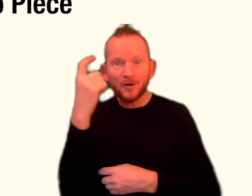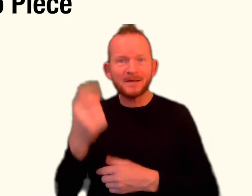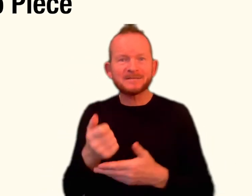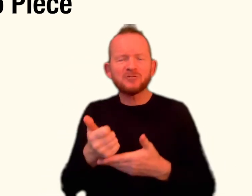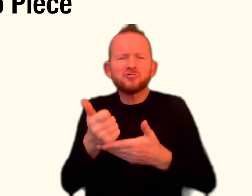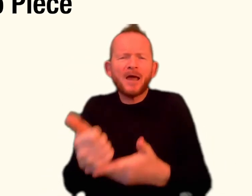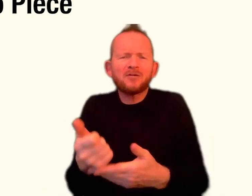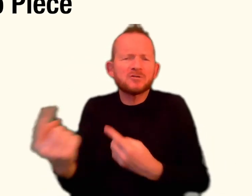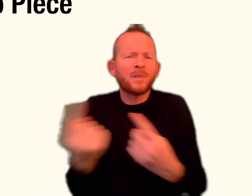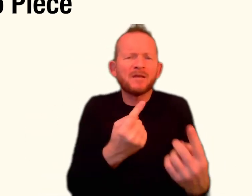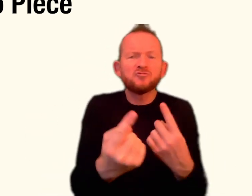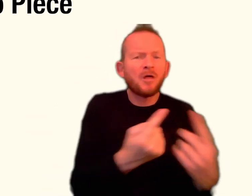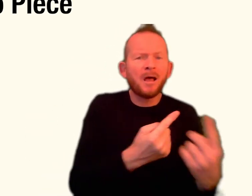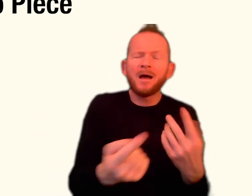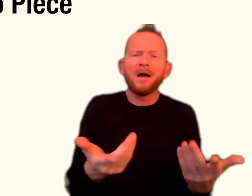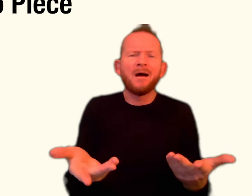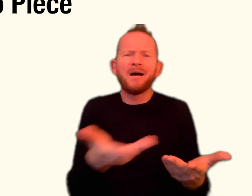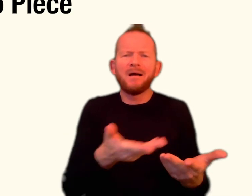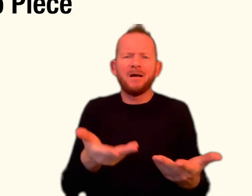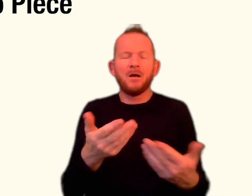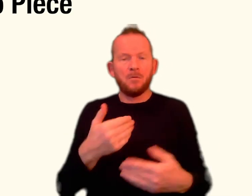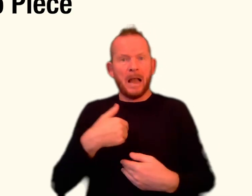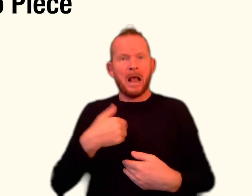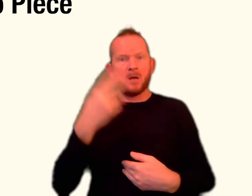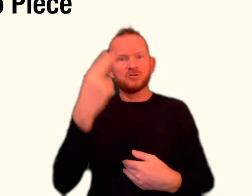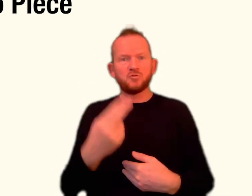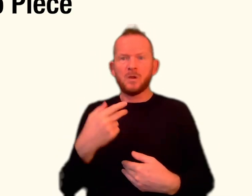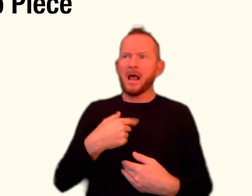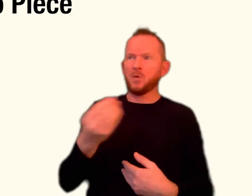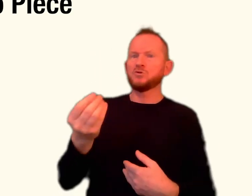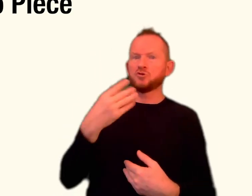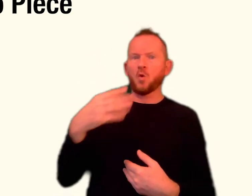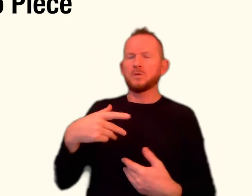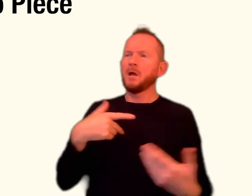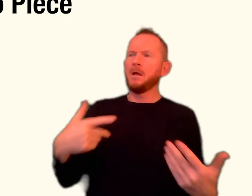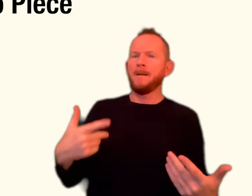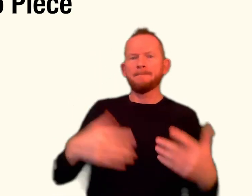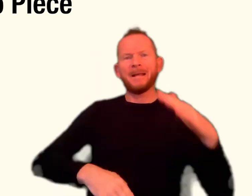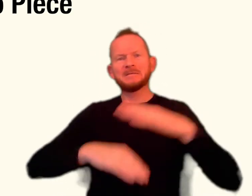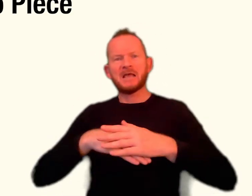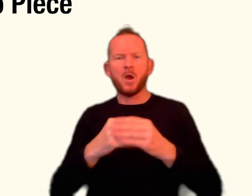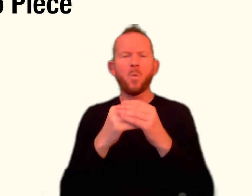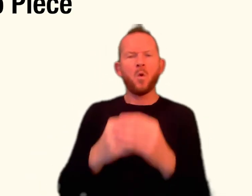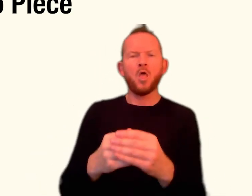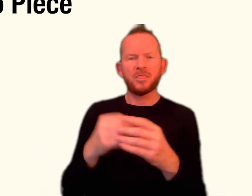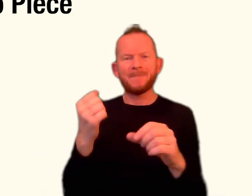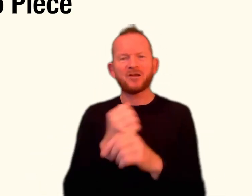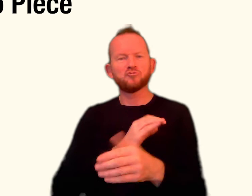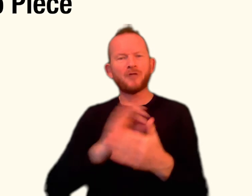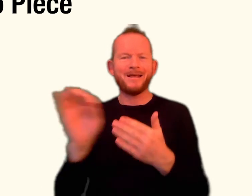And when I was at school, I was told that my entire worth was in my grades,